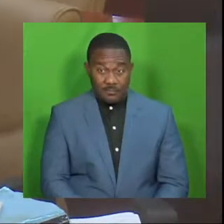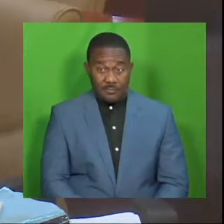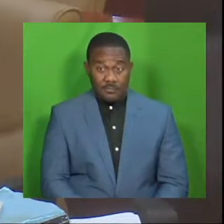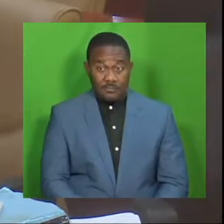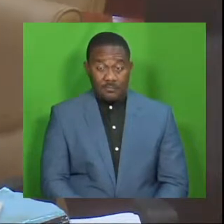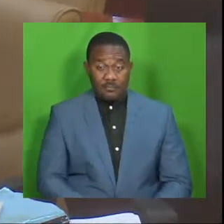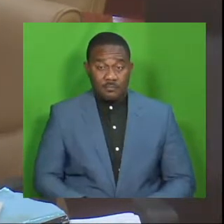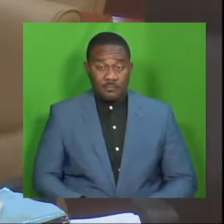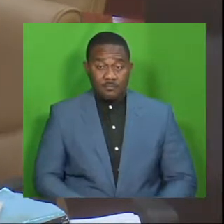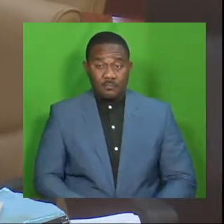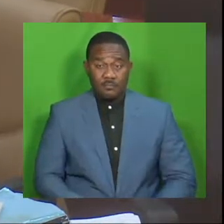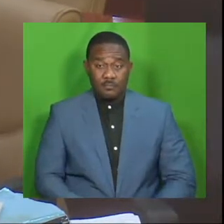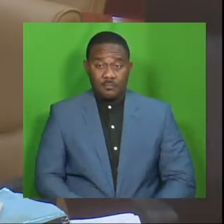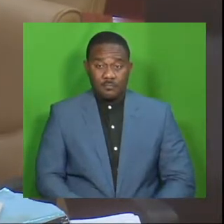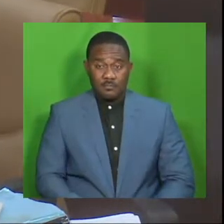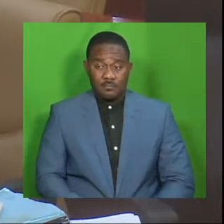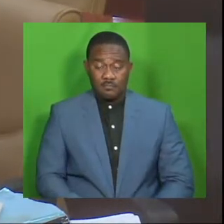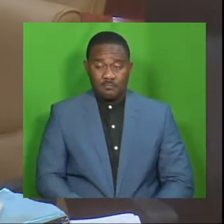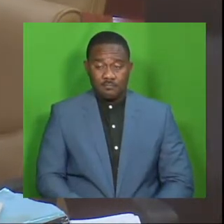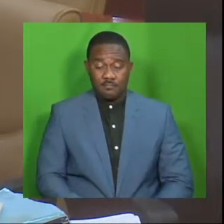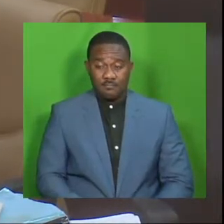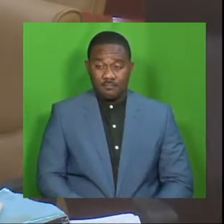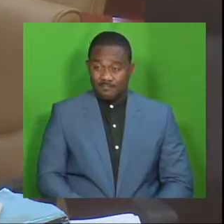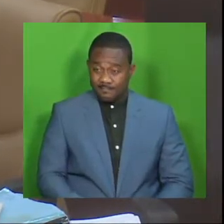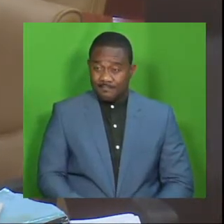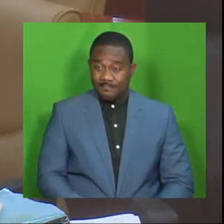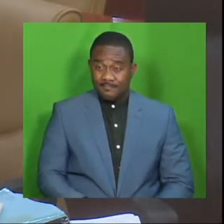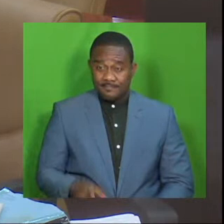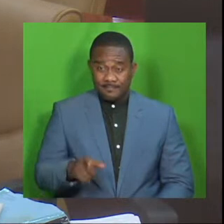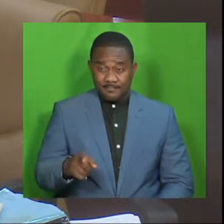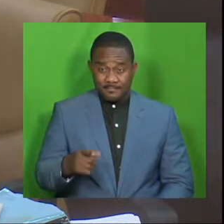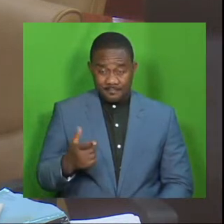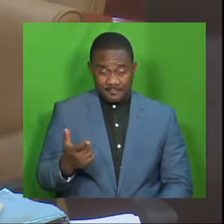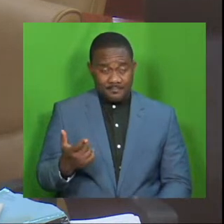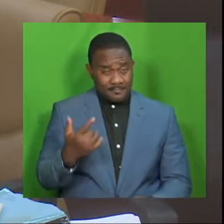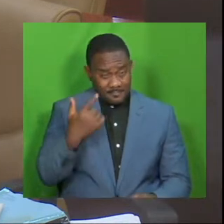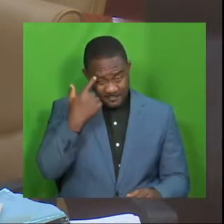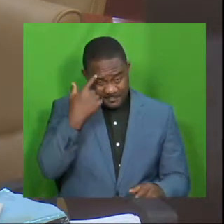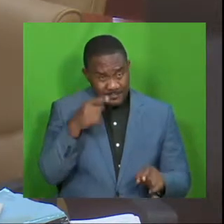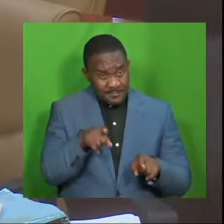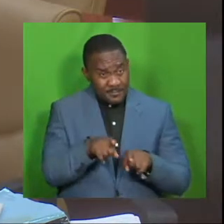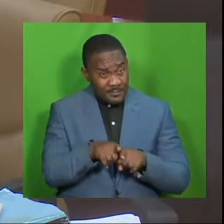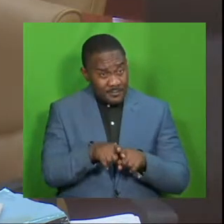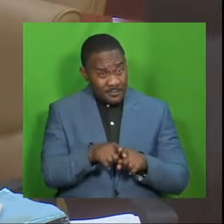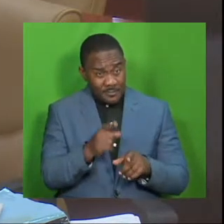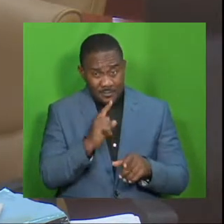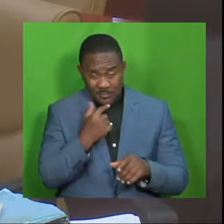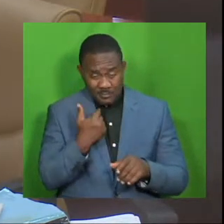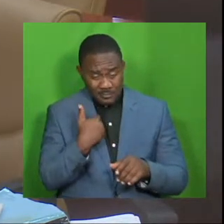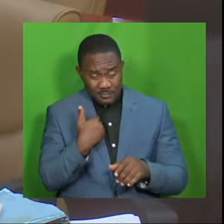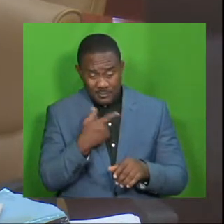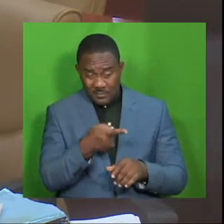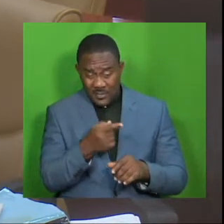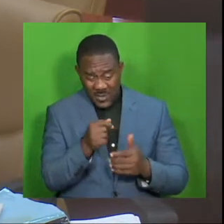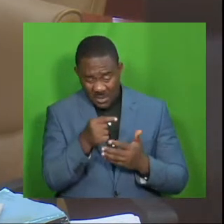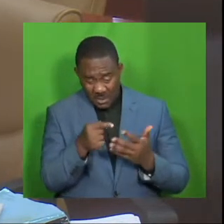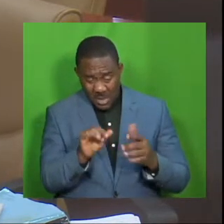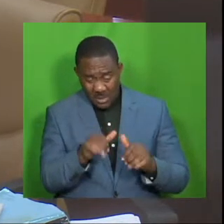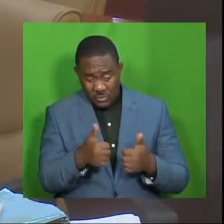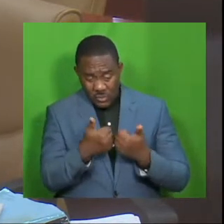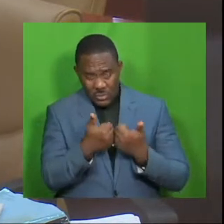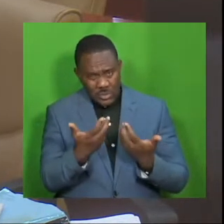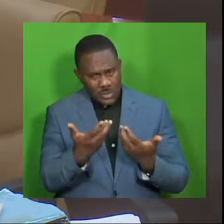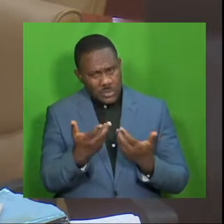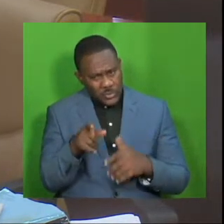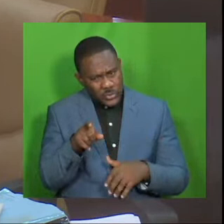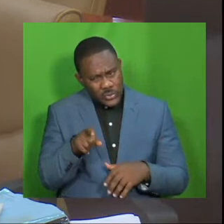that, considering the nature of the challenges, there will be the need for an